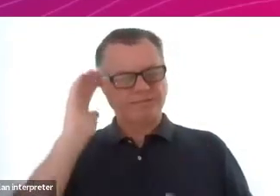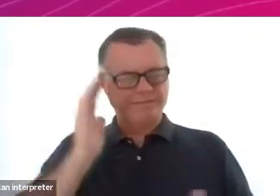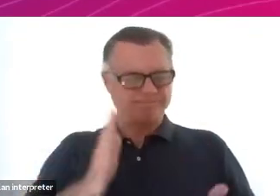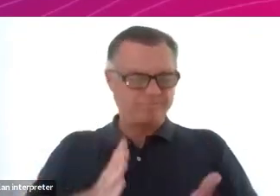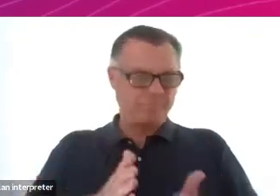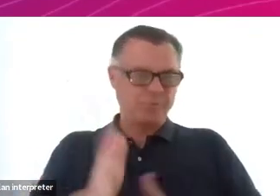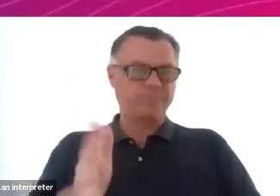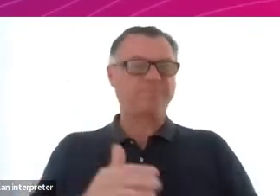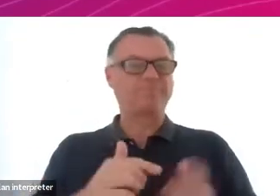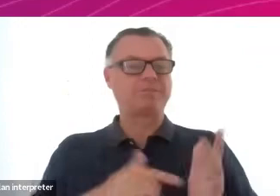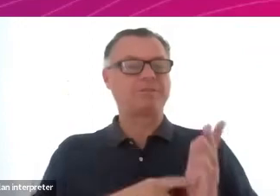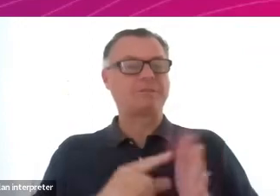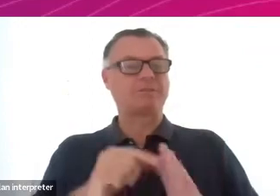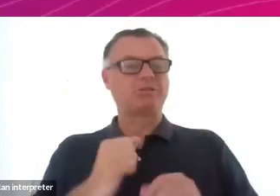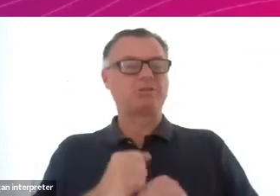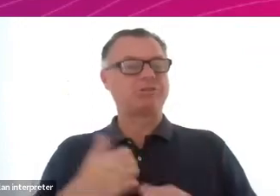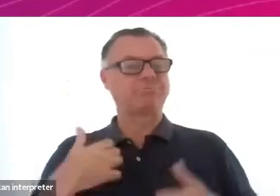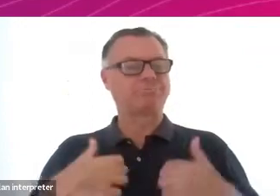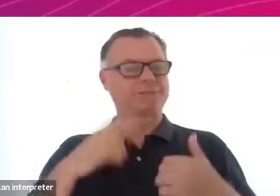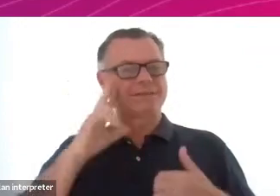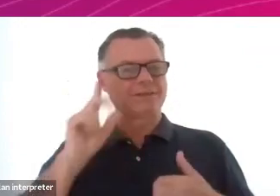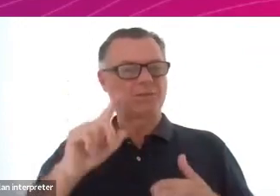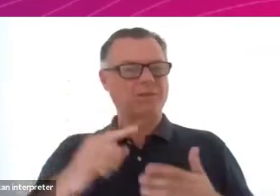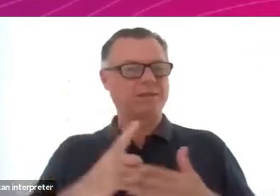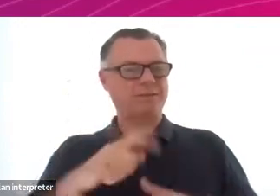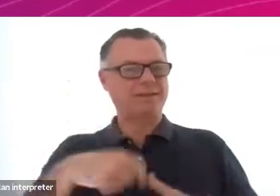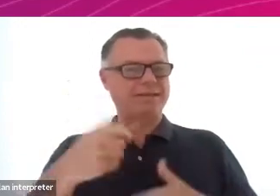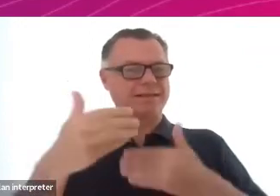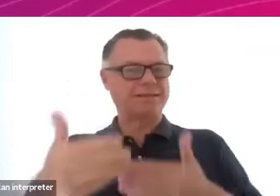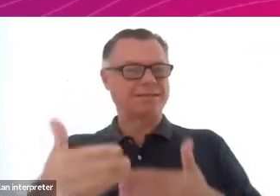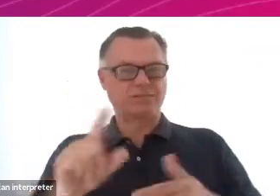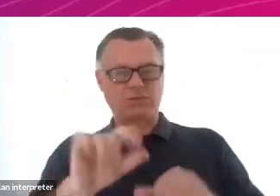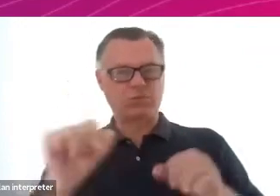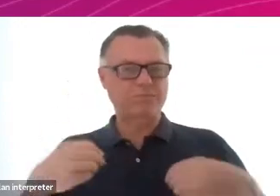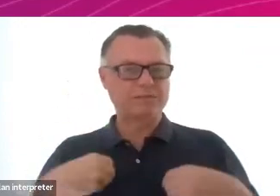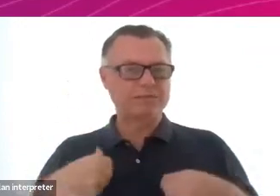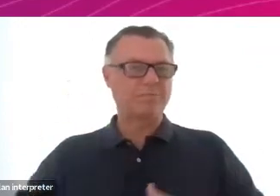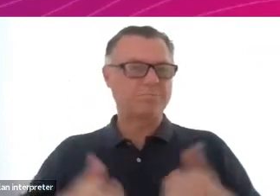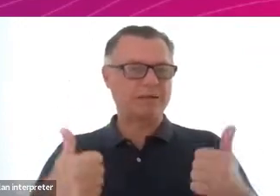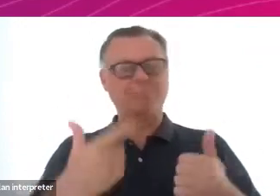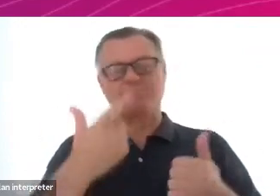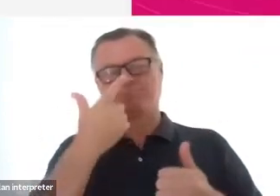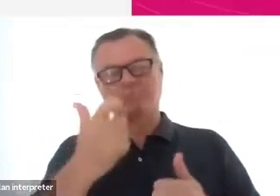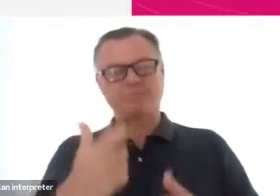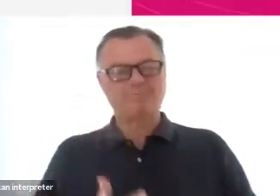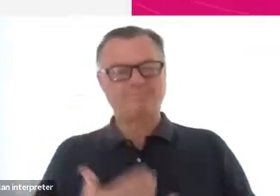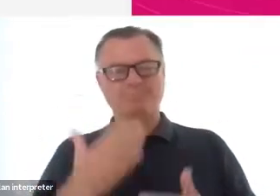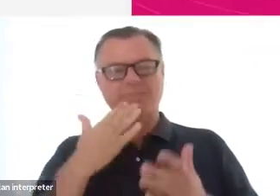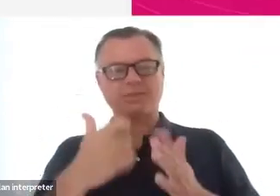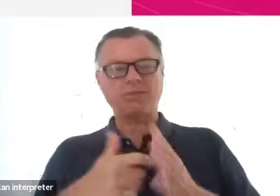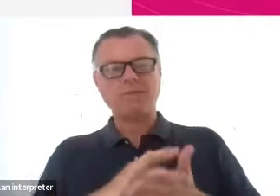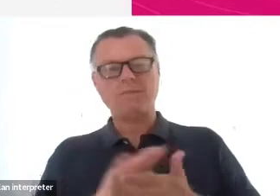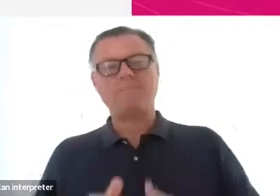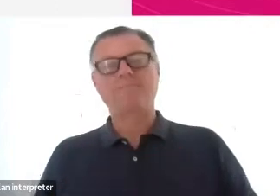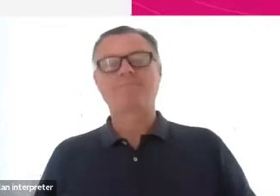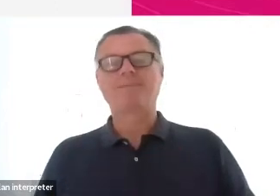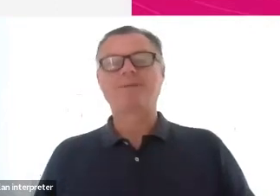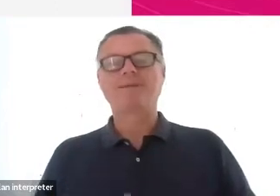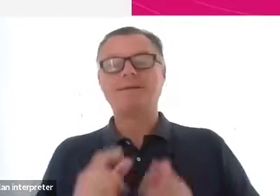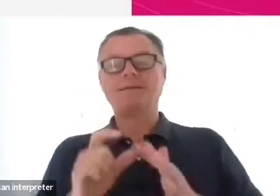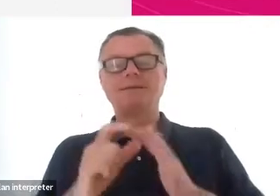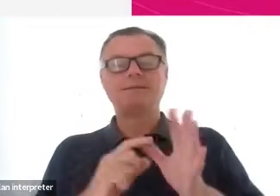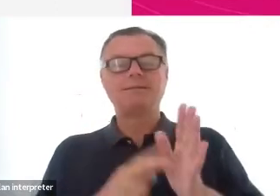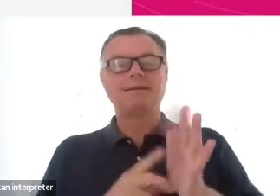we're really excited to see what's next. So wishing you all the very best. Thanks, Kath. Amazing. Thanks,